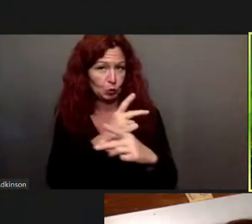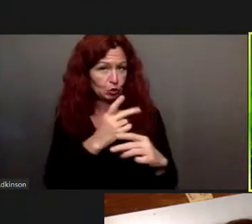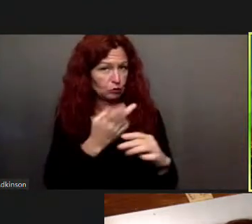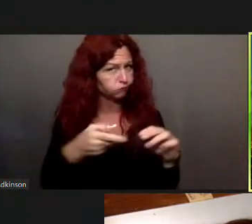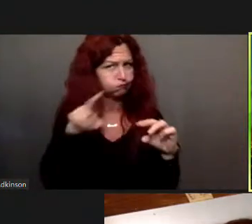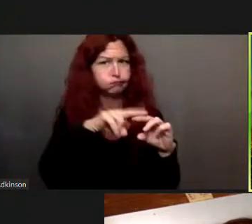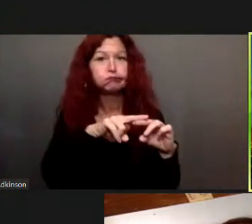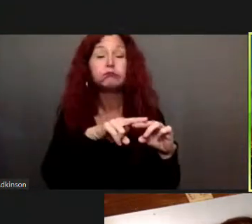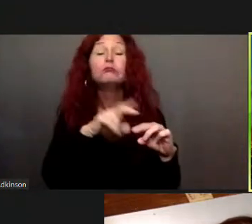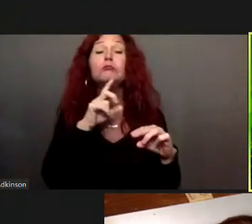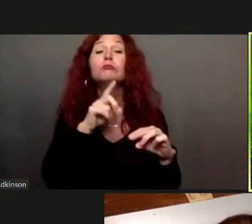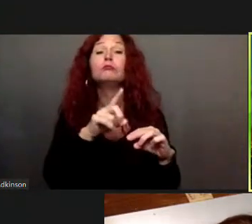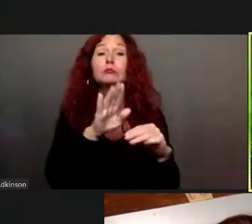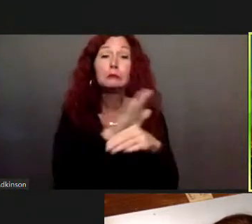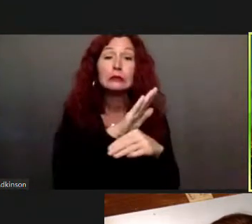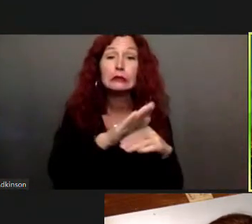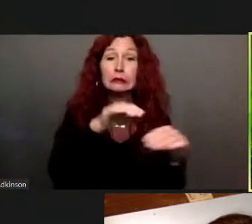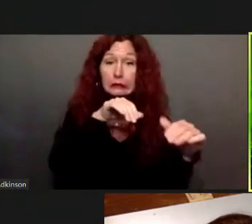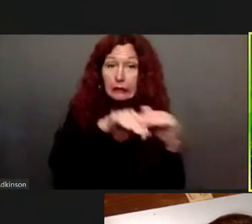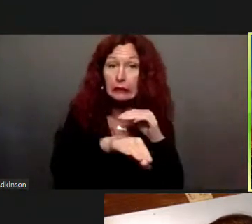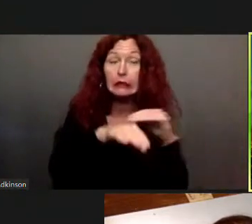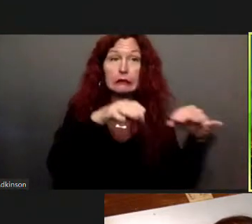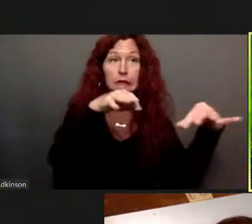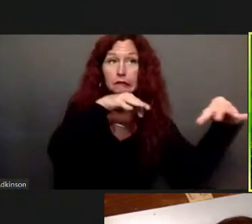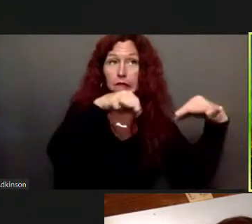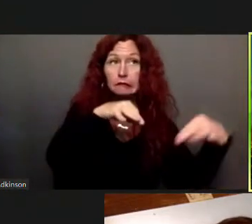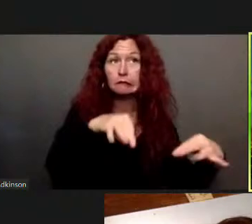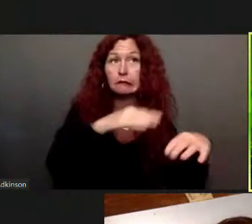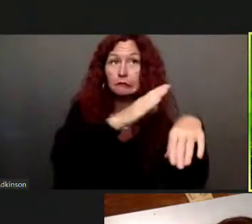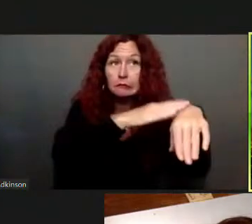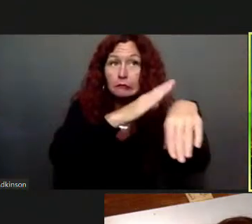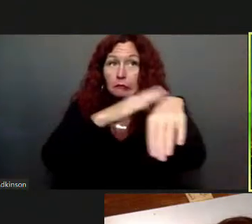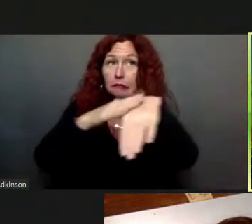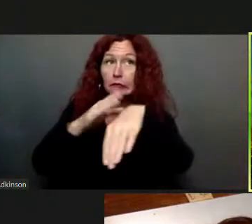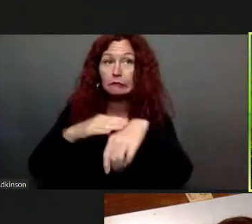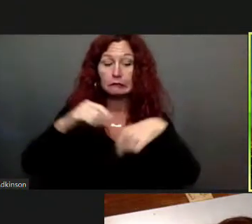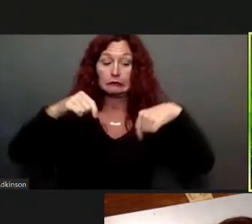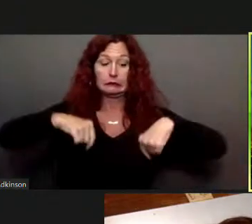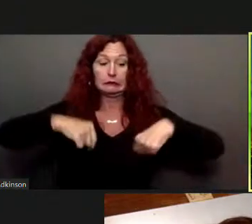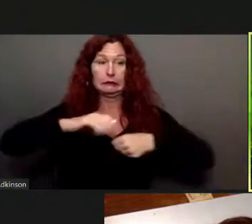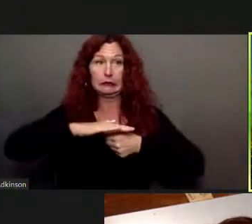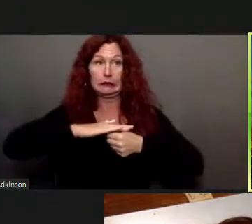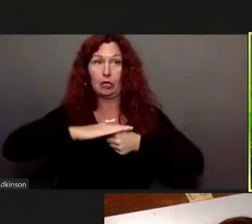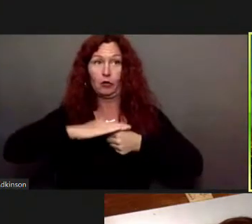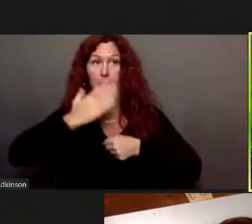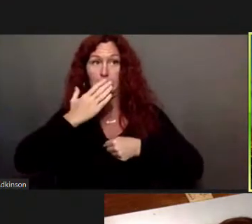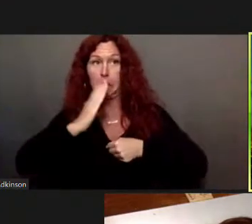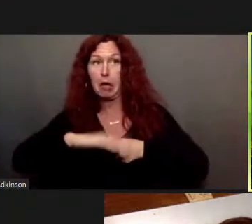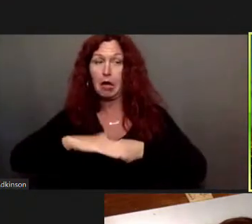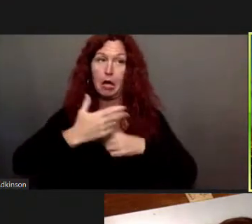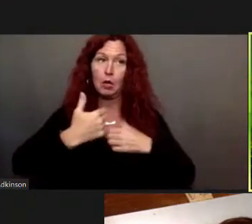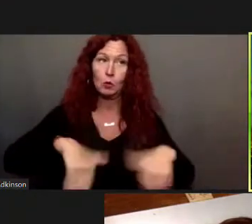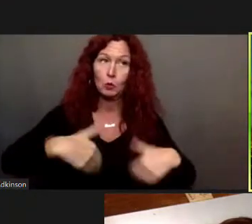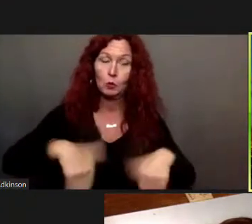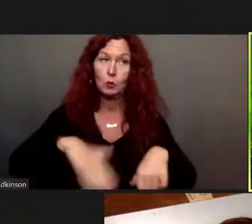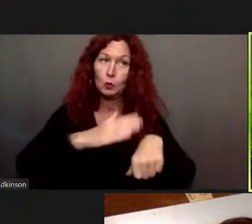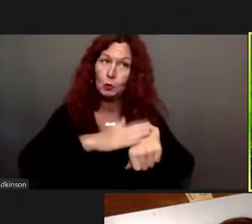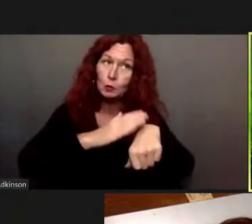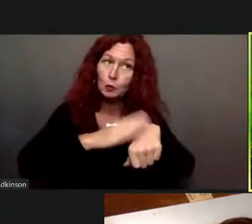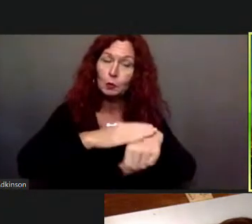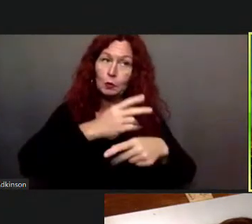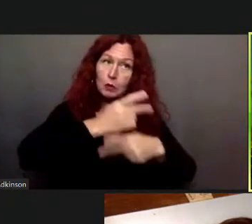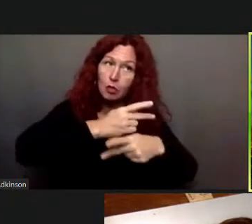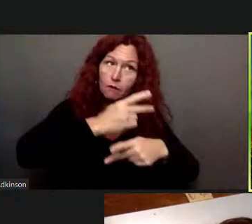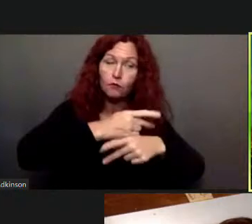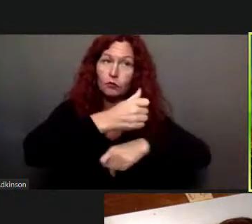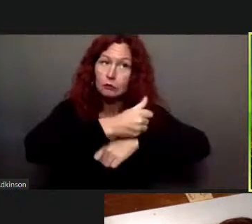hey, there is a spike of COVID-19 in your area. These are the things you need to do to protect yourself. And we'll be handing out kits